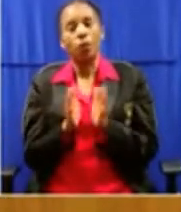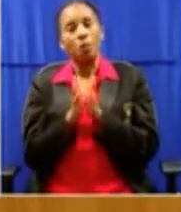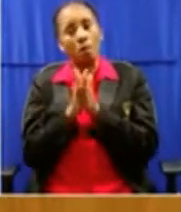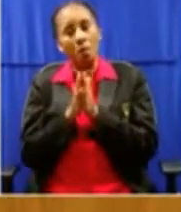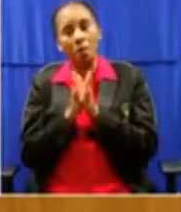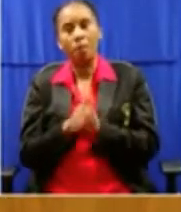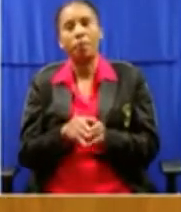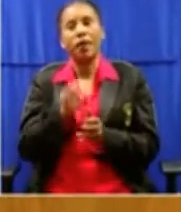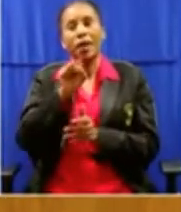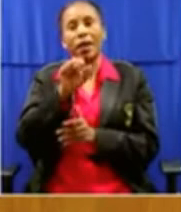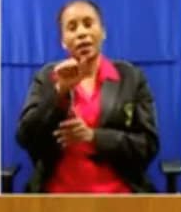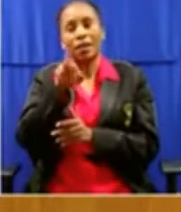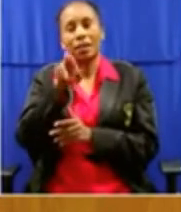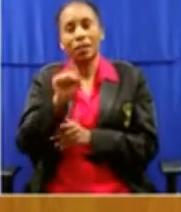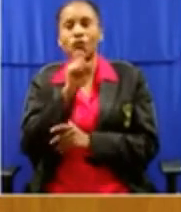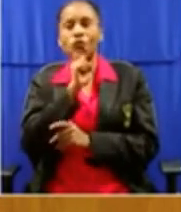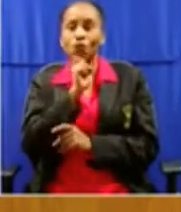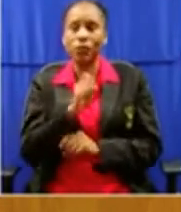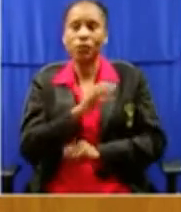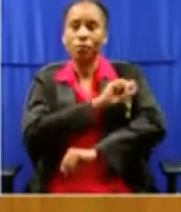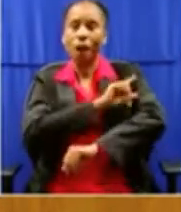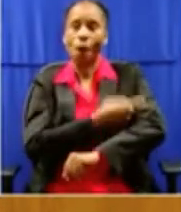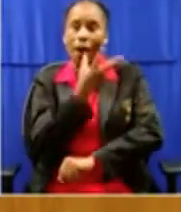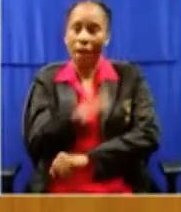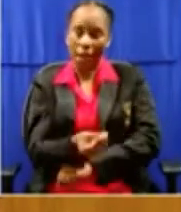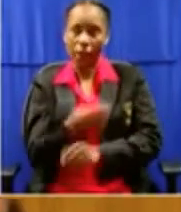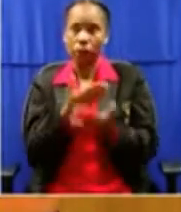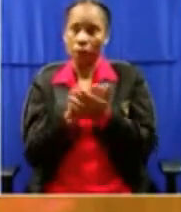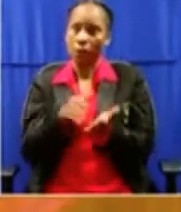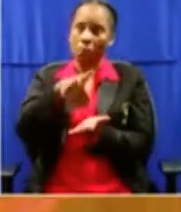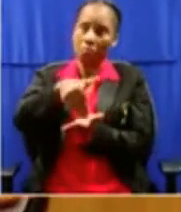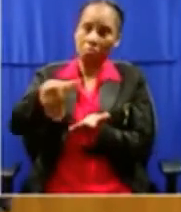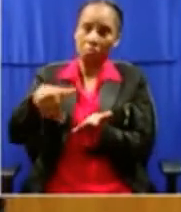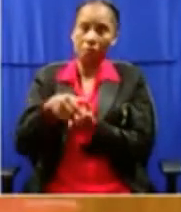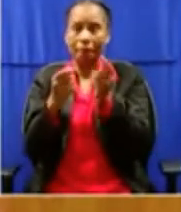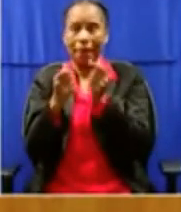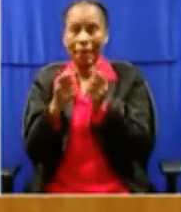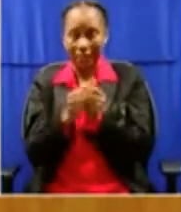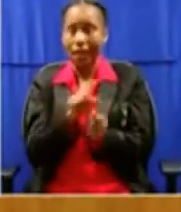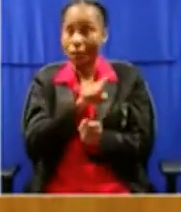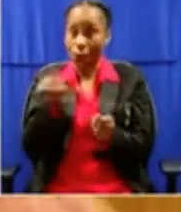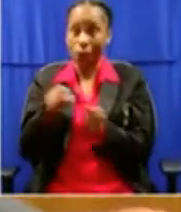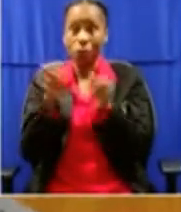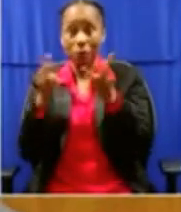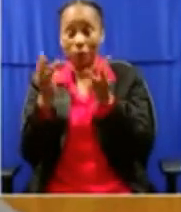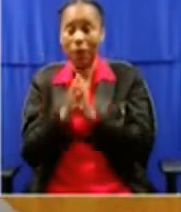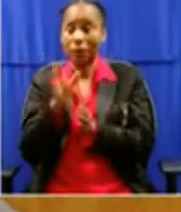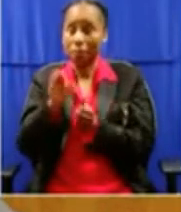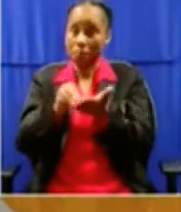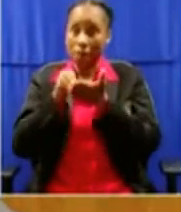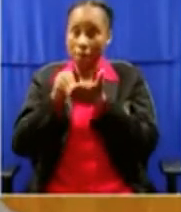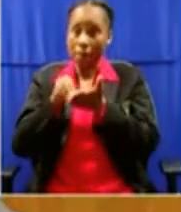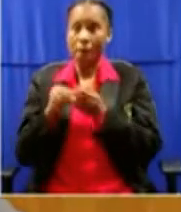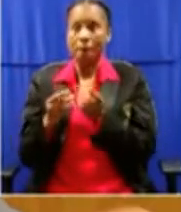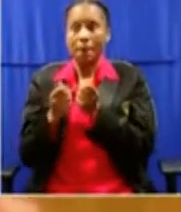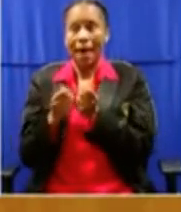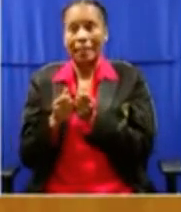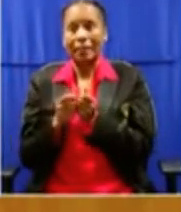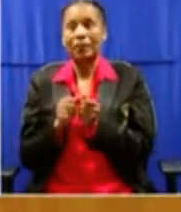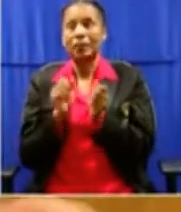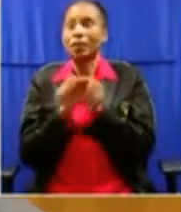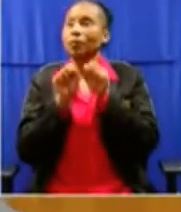powers that they have to pursue those persons that owe billions of rands and those billions of rands that are sitting across the